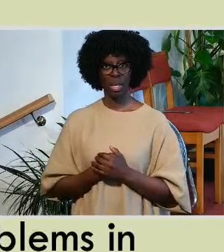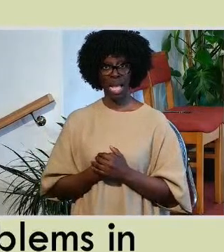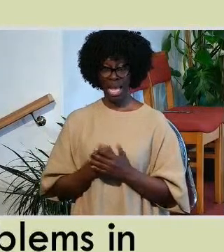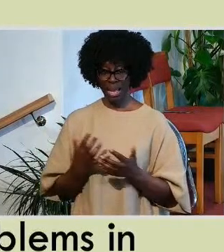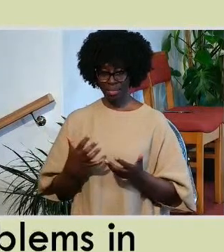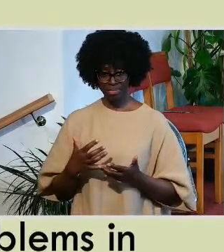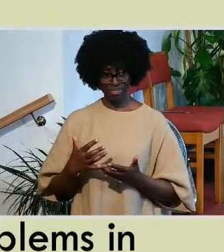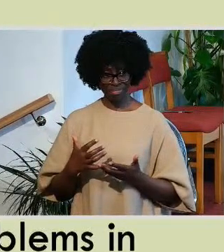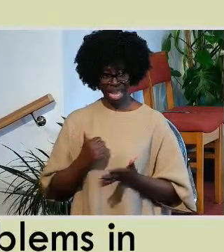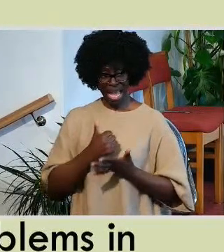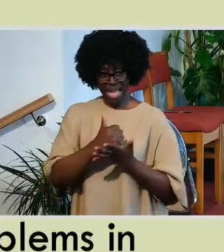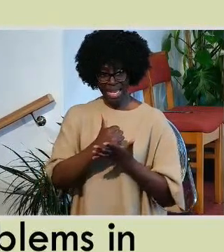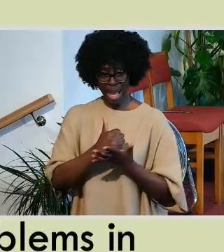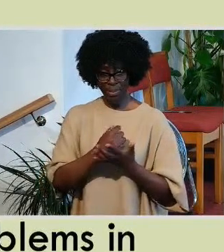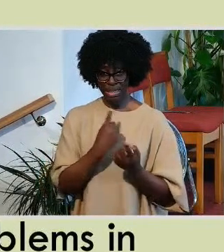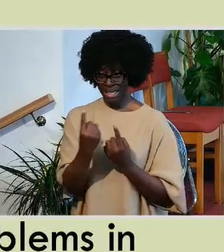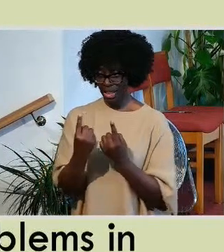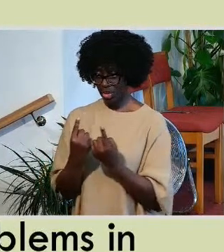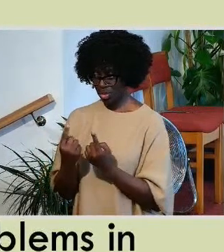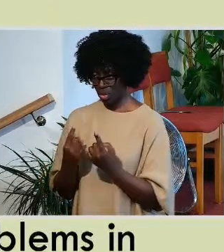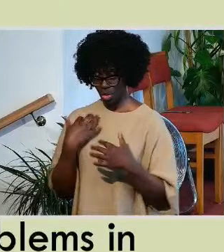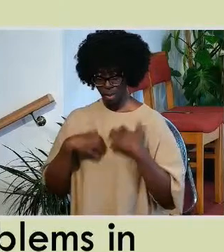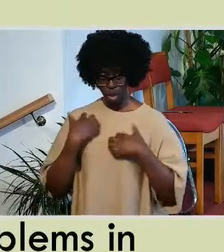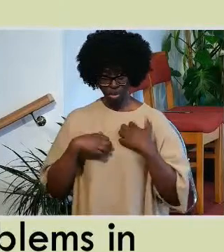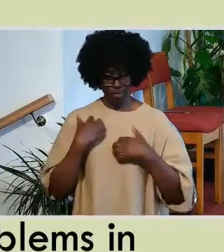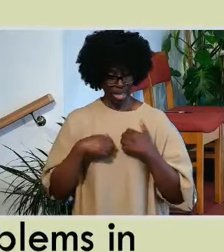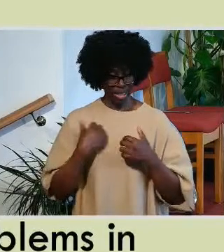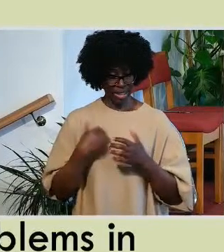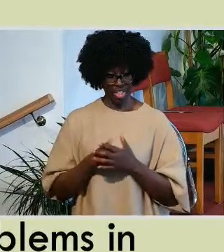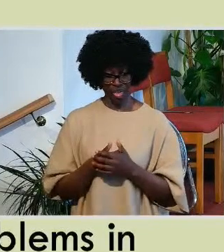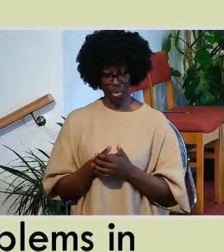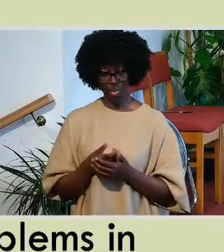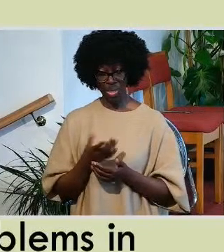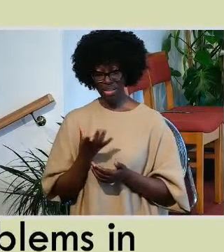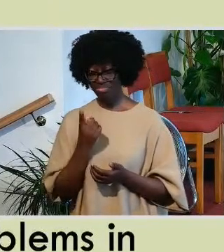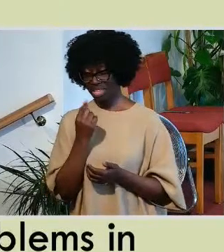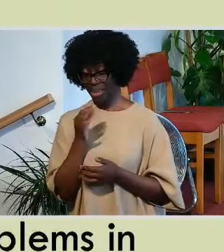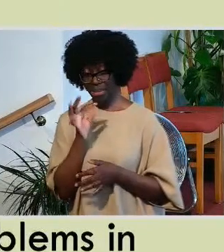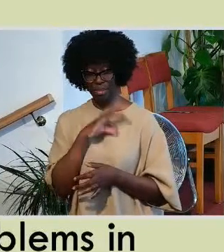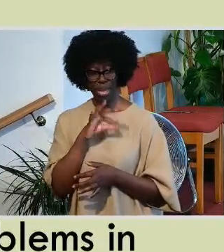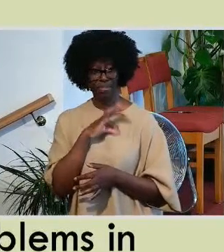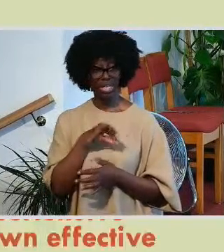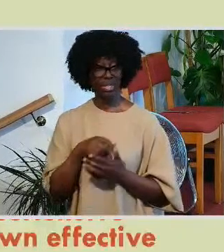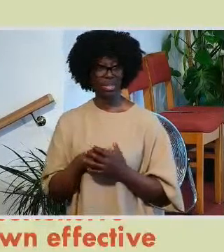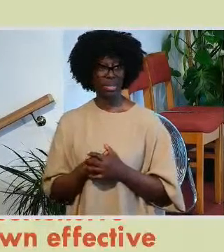to work together as well. So that could be a benefit for us.